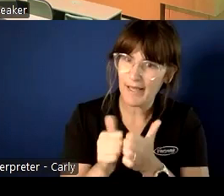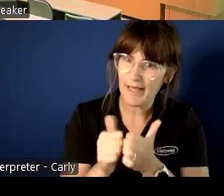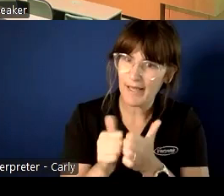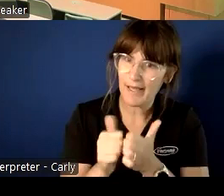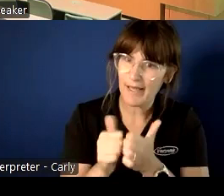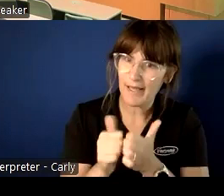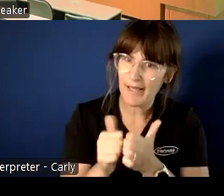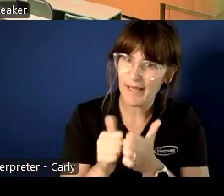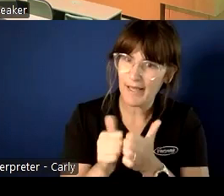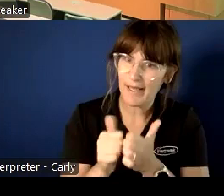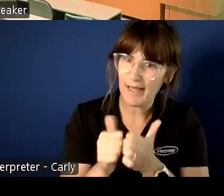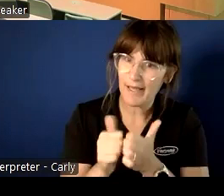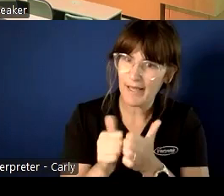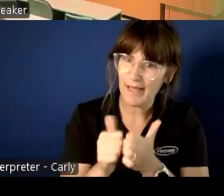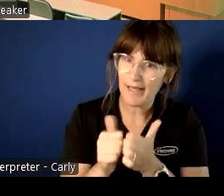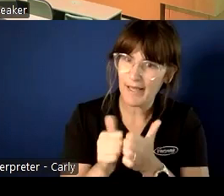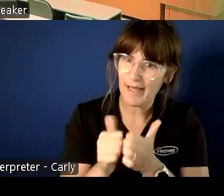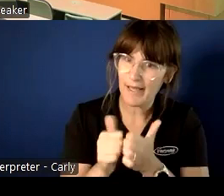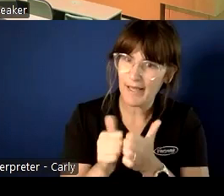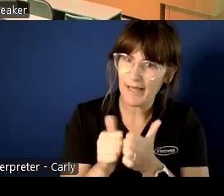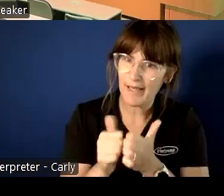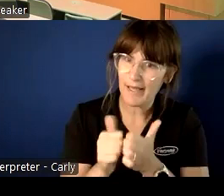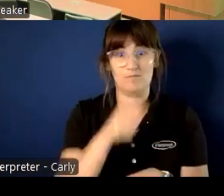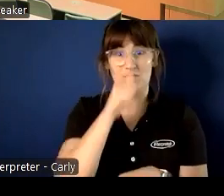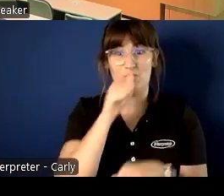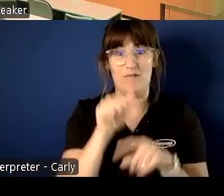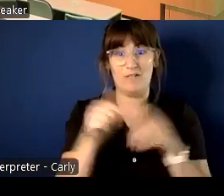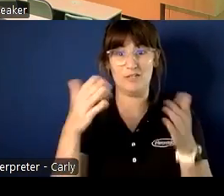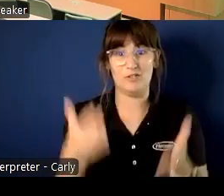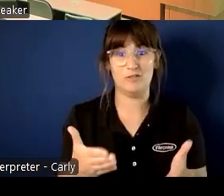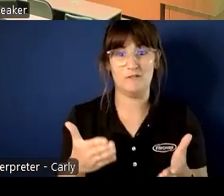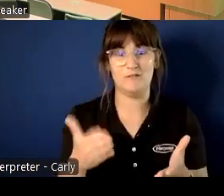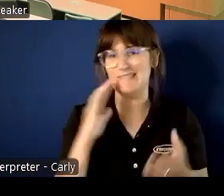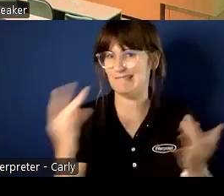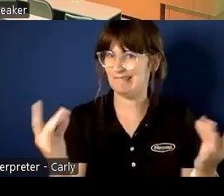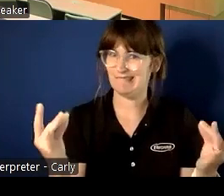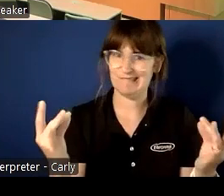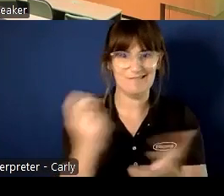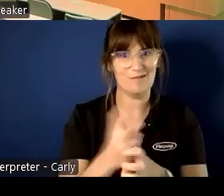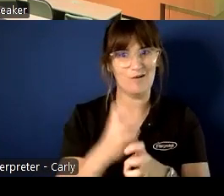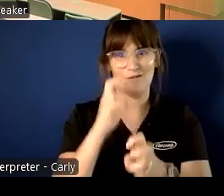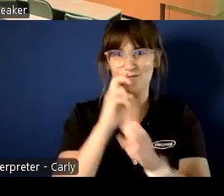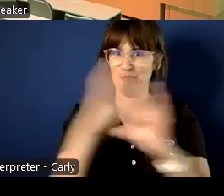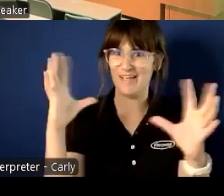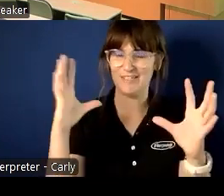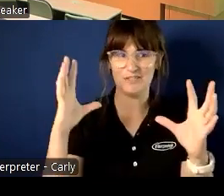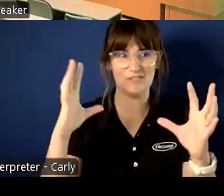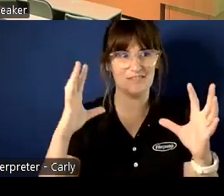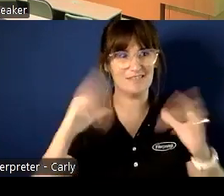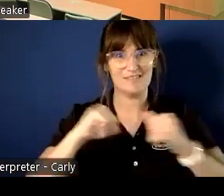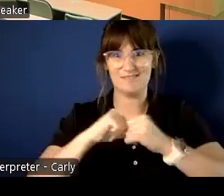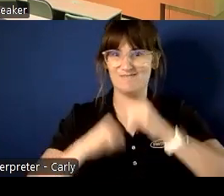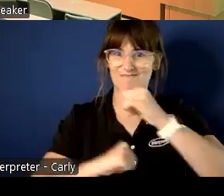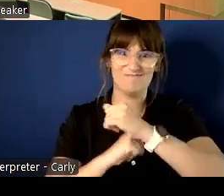as a private practitioner, I see it's very difficult for me to imagine having a whole